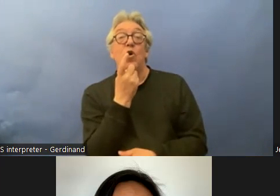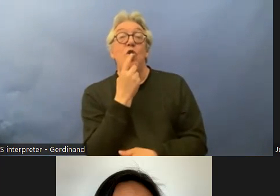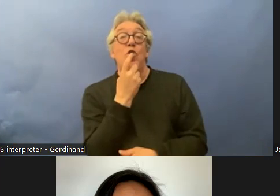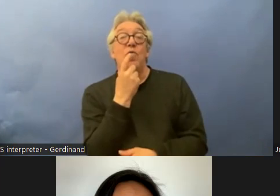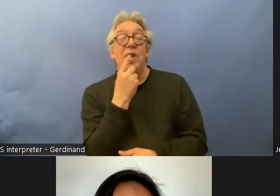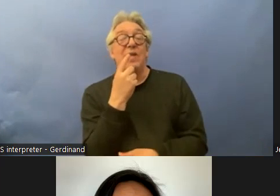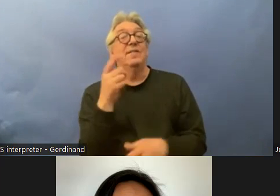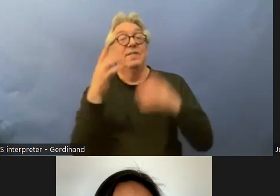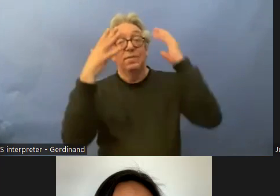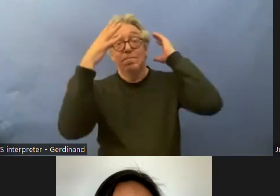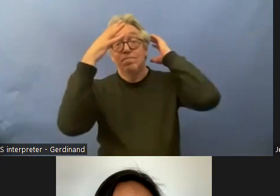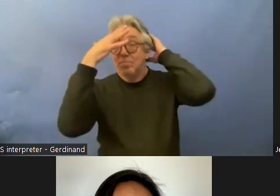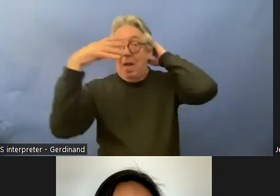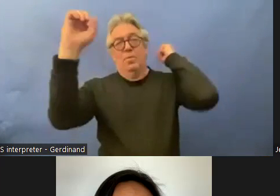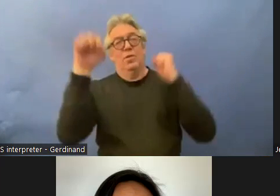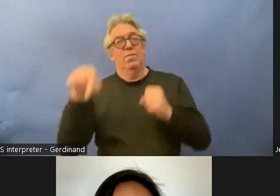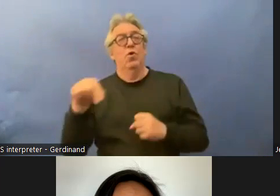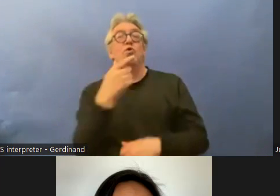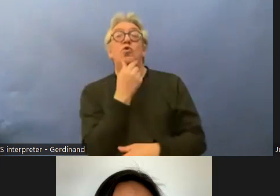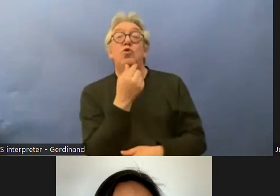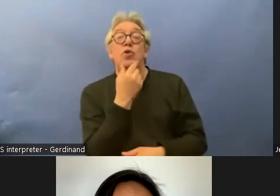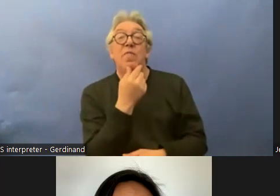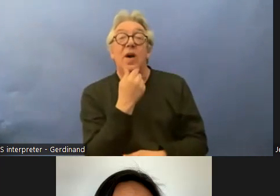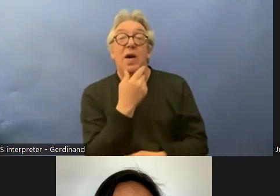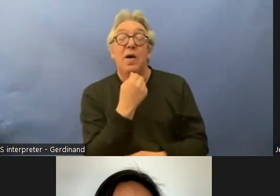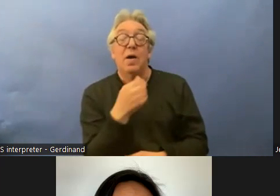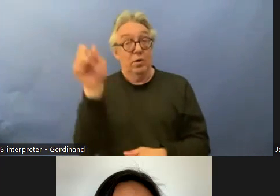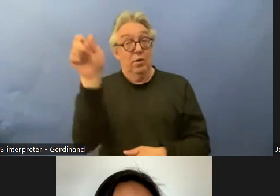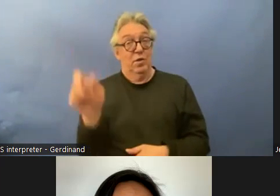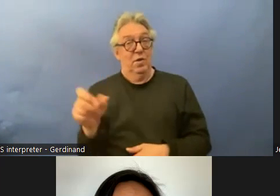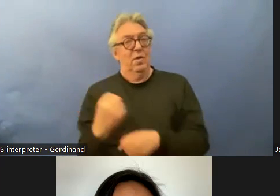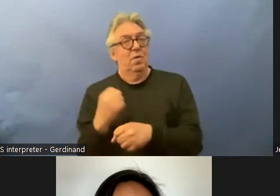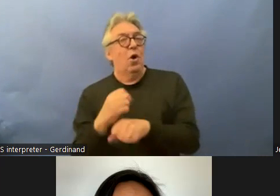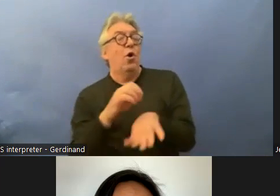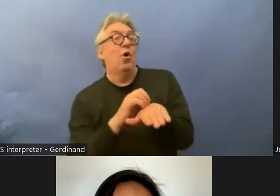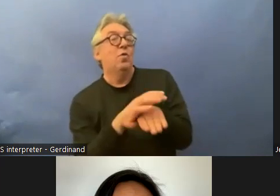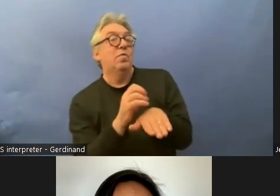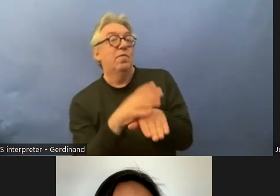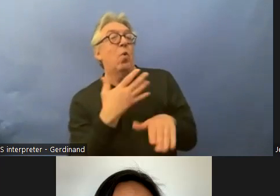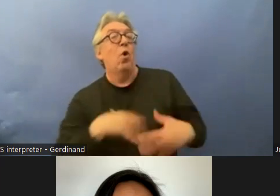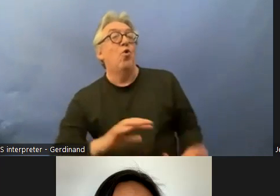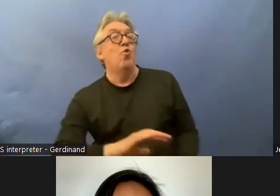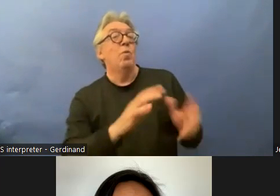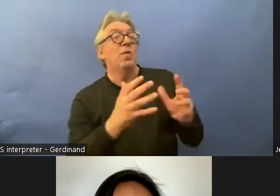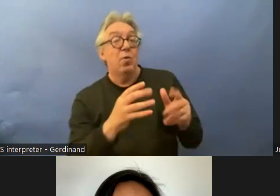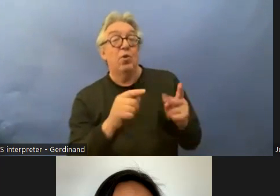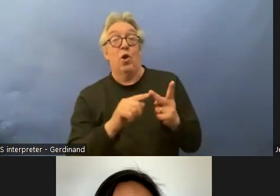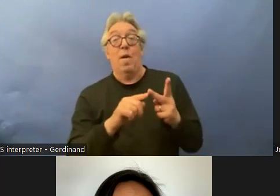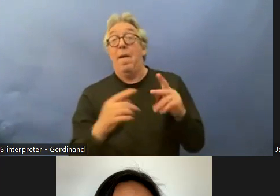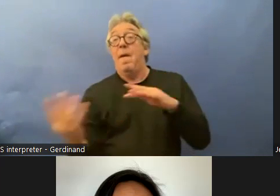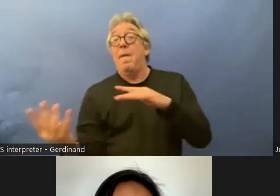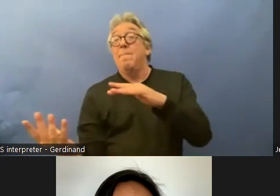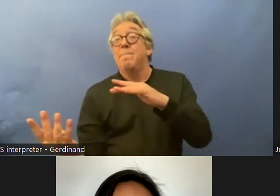permanent mission in Geneva. Ms. Hini is an advisor on humanitarian migration and disaster